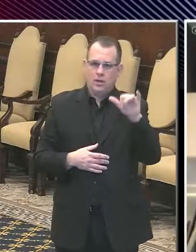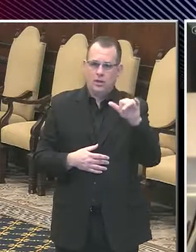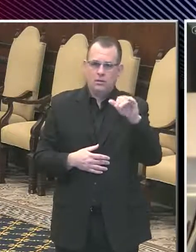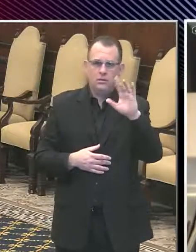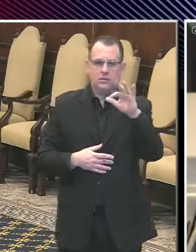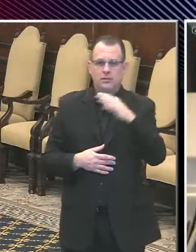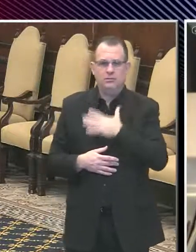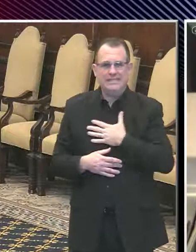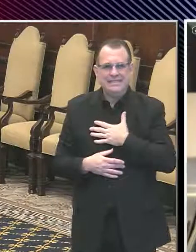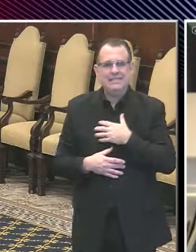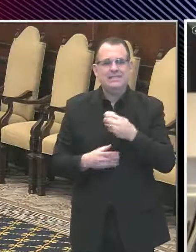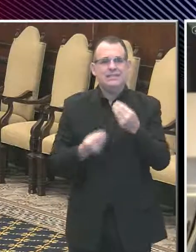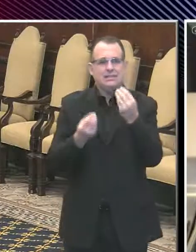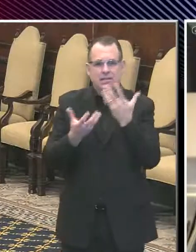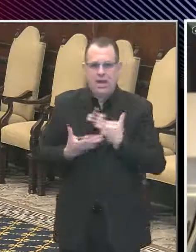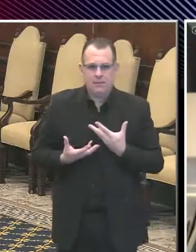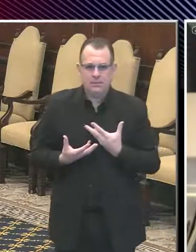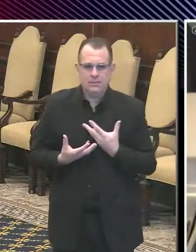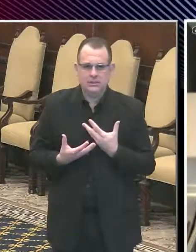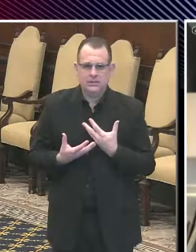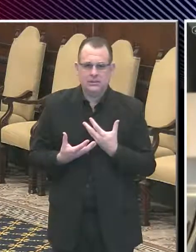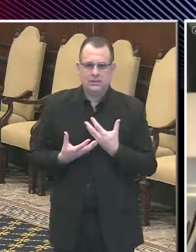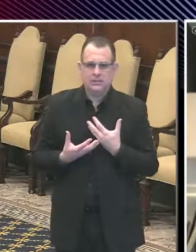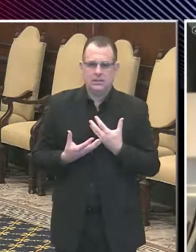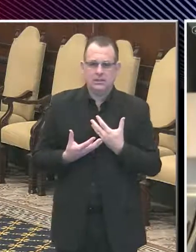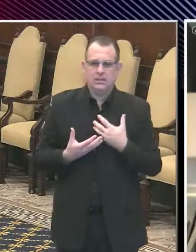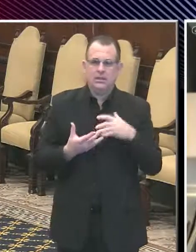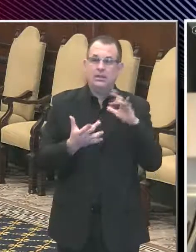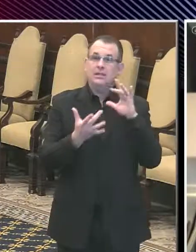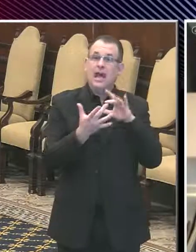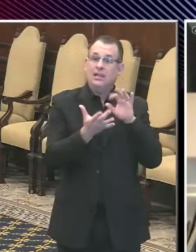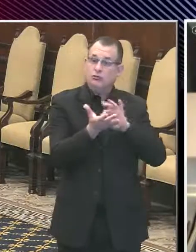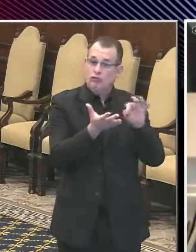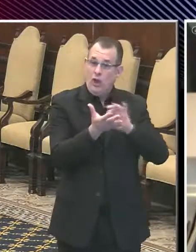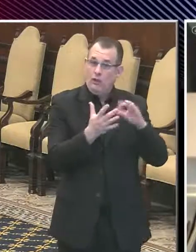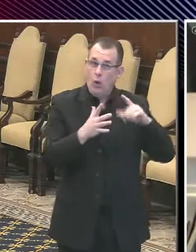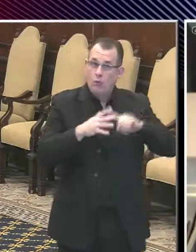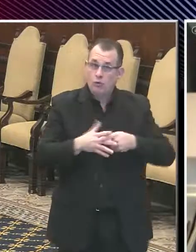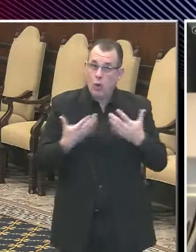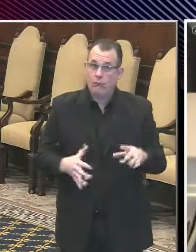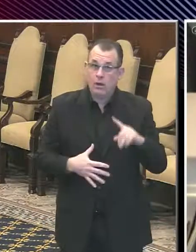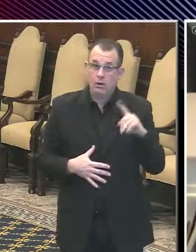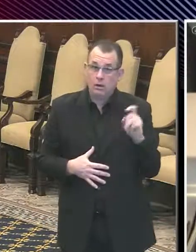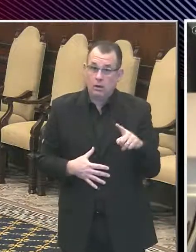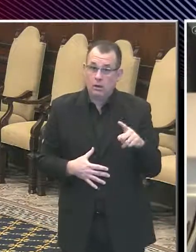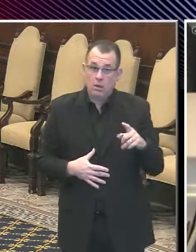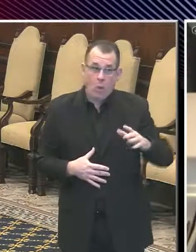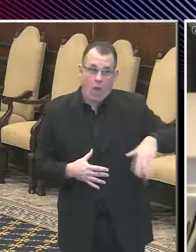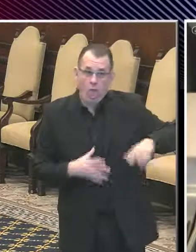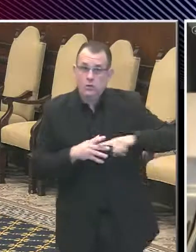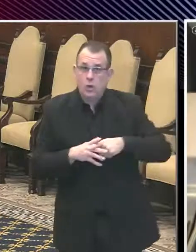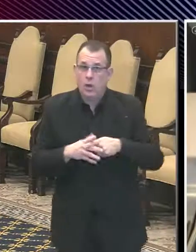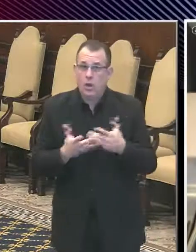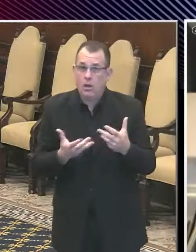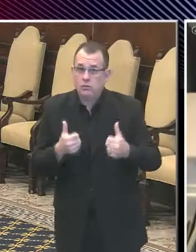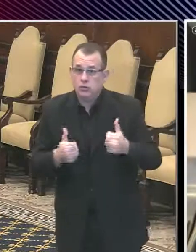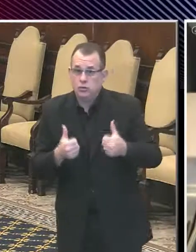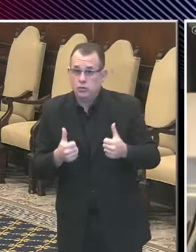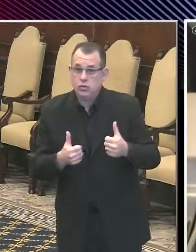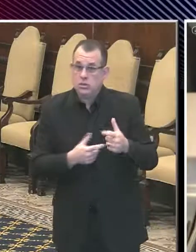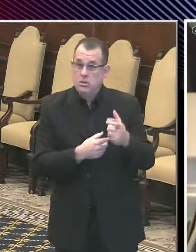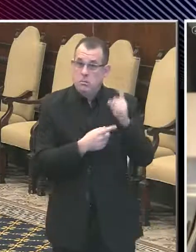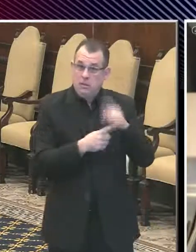little bit about where you guys are at on contact tracing? Has it started at all? Is that 100% necessary to open